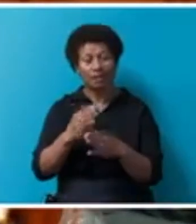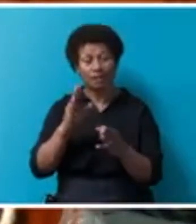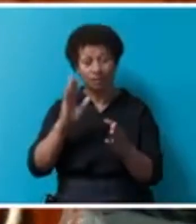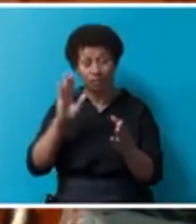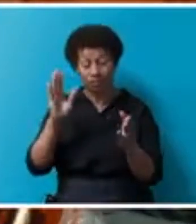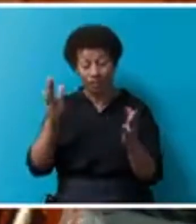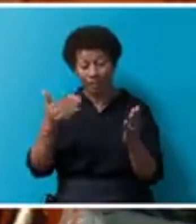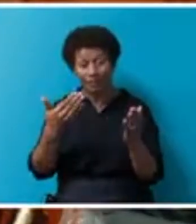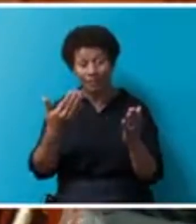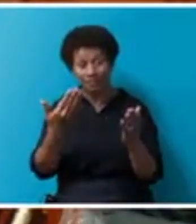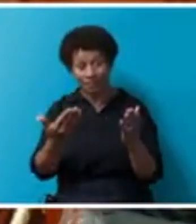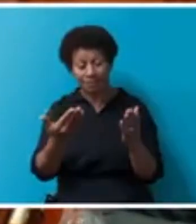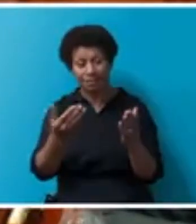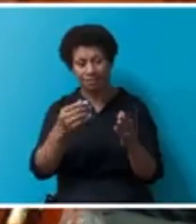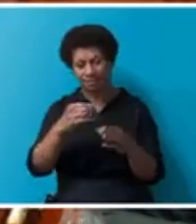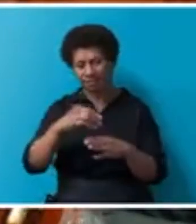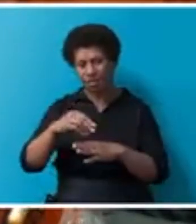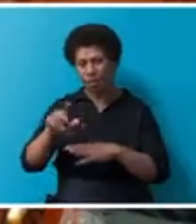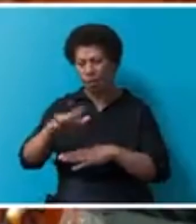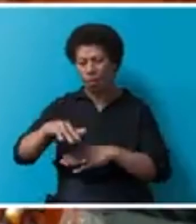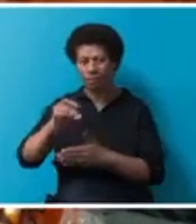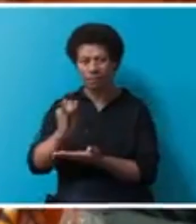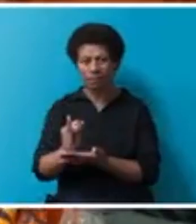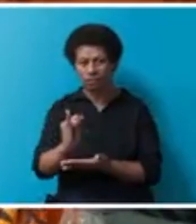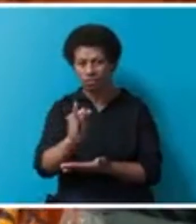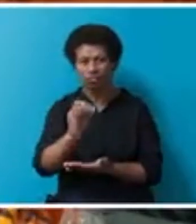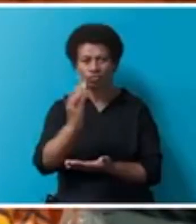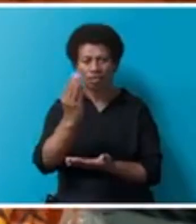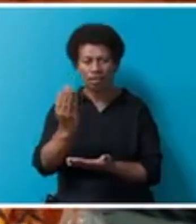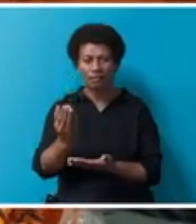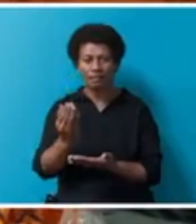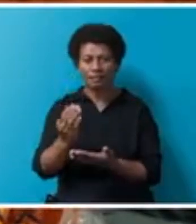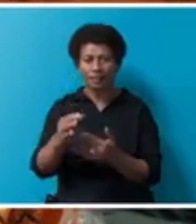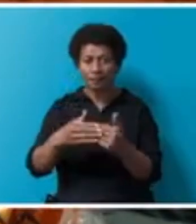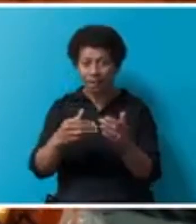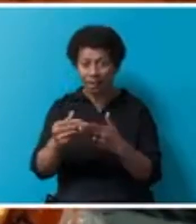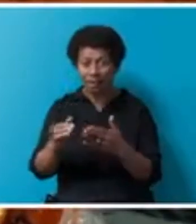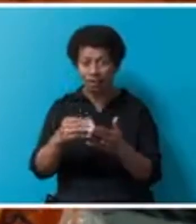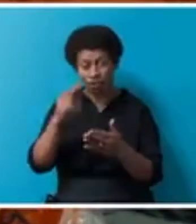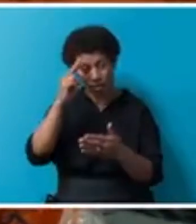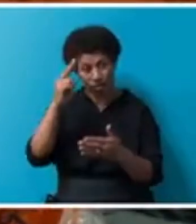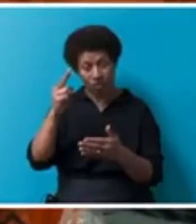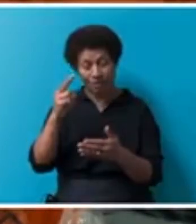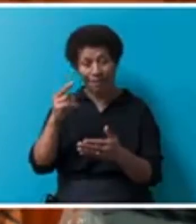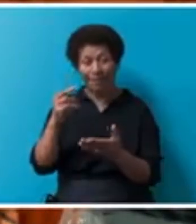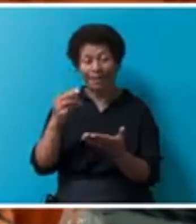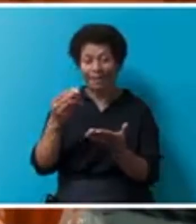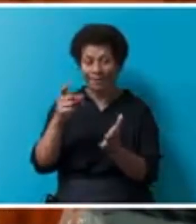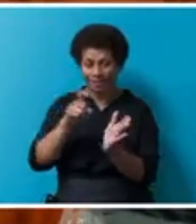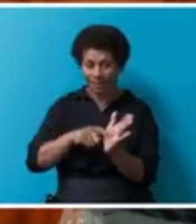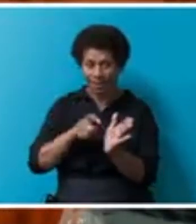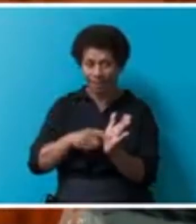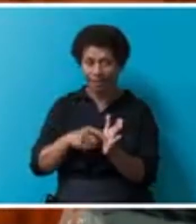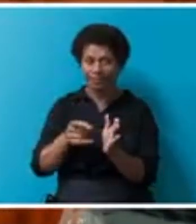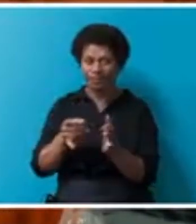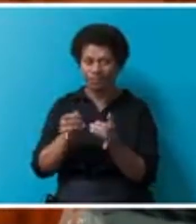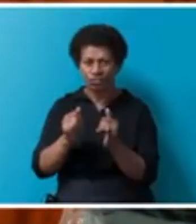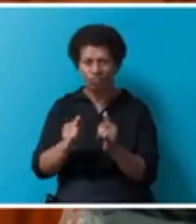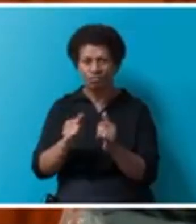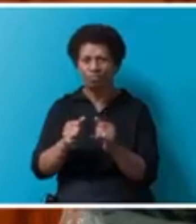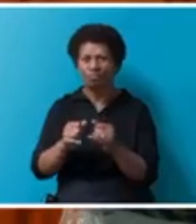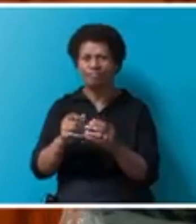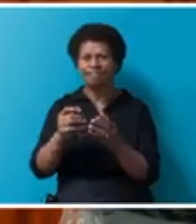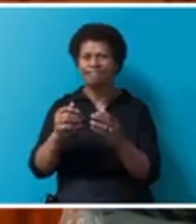strengthen our democratic institutions, manage national debt, invest in people, and build a more just, inclusive, and prosperous